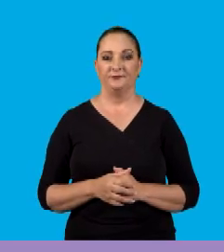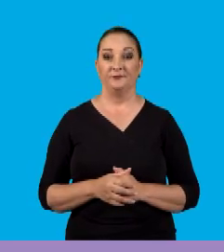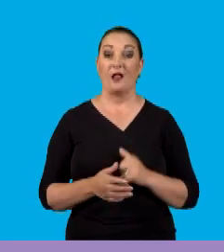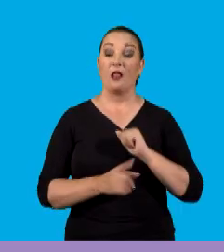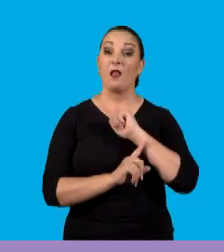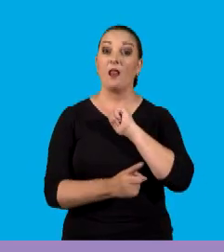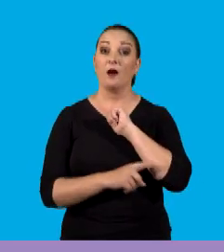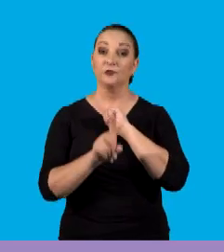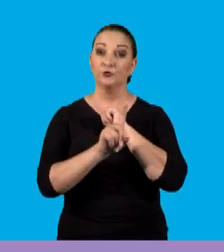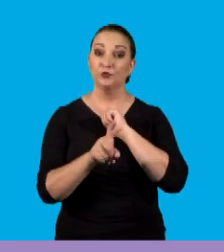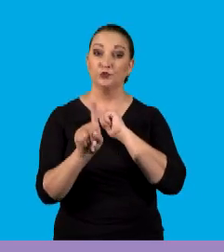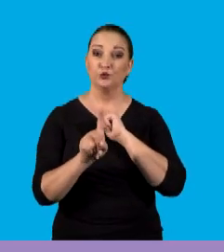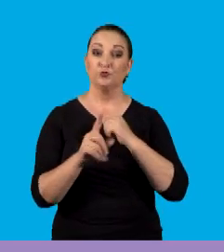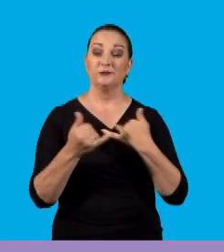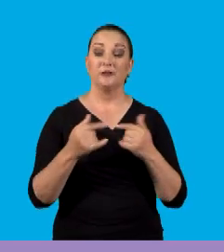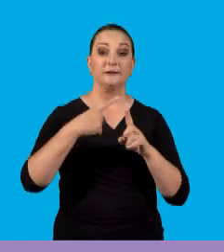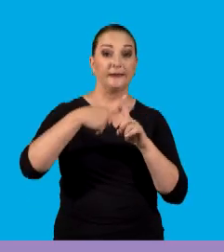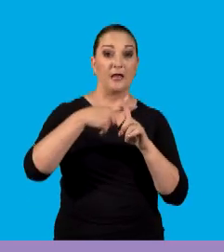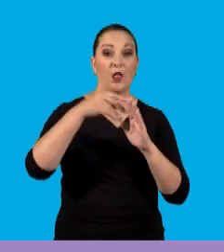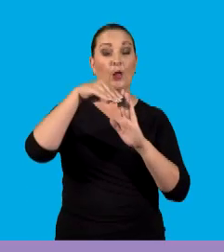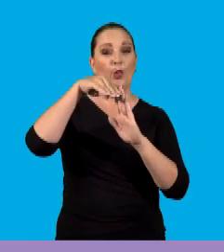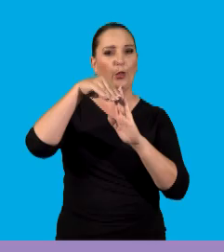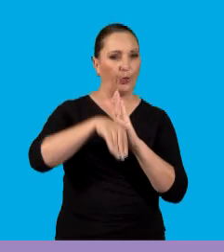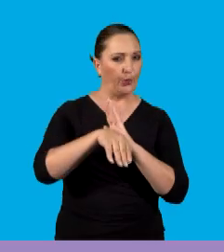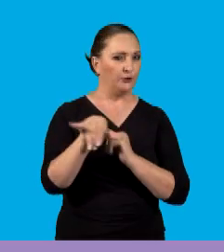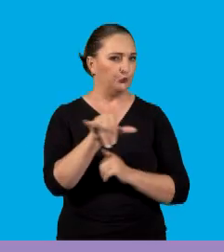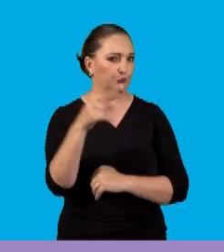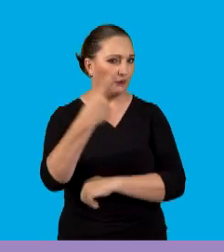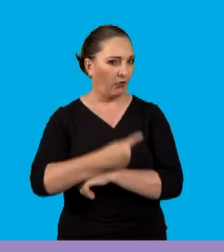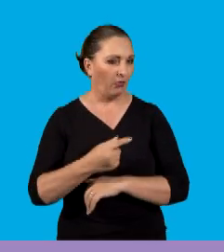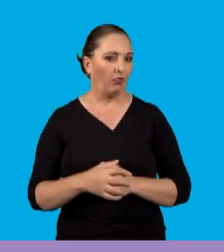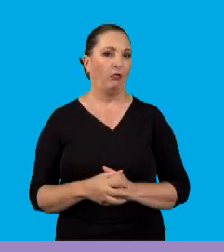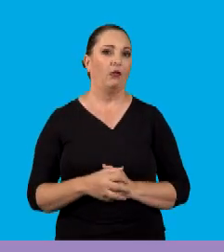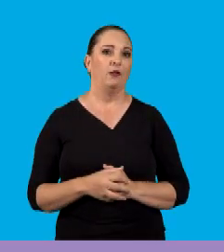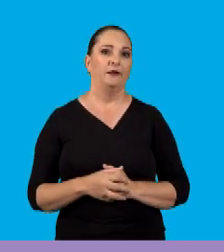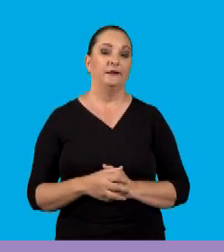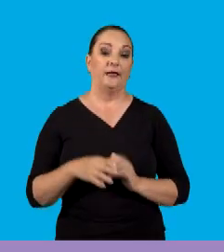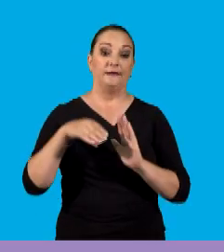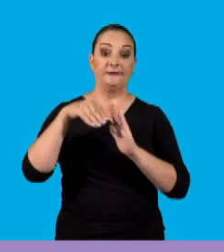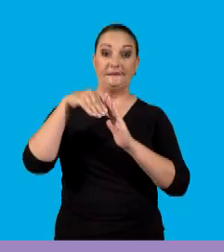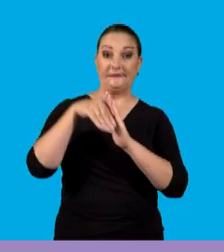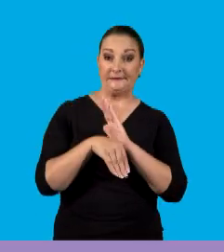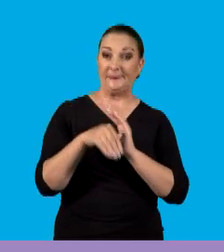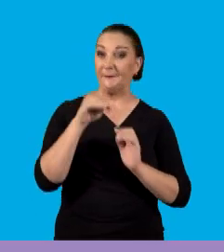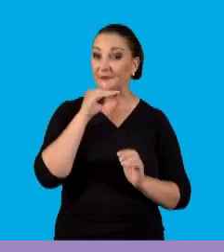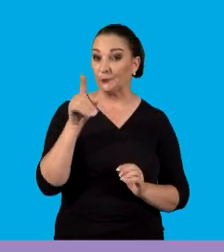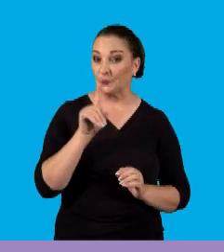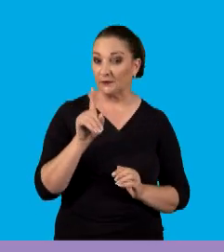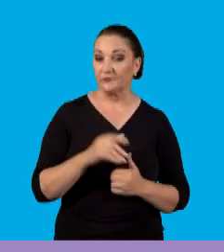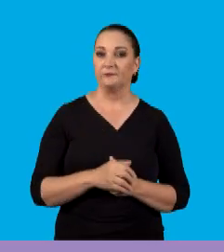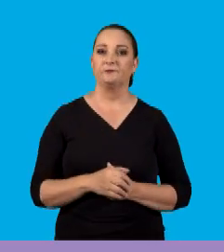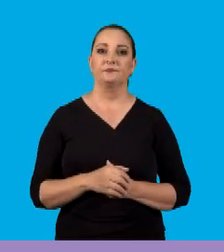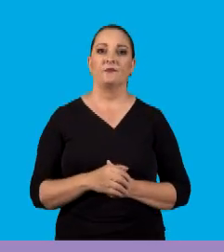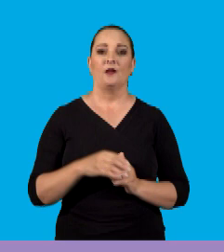And lastly, on which days did the temperature decrease? Now remember, to decrease means to go